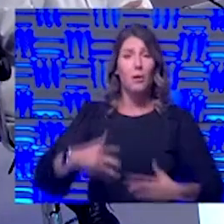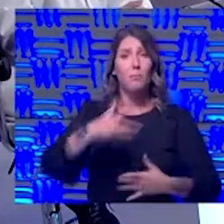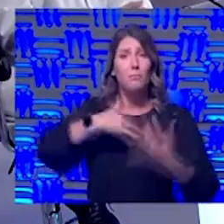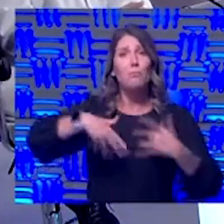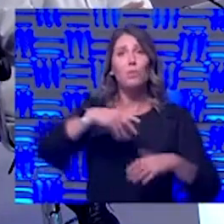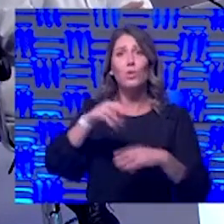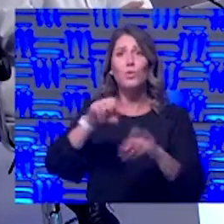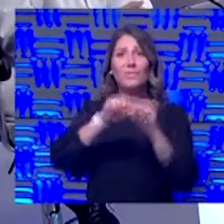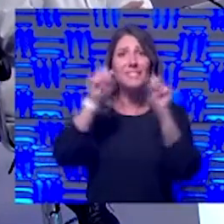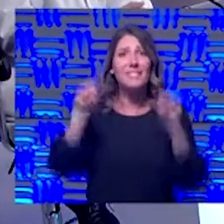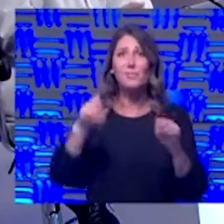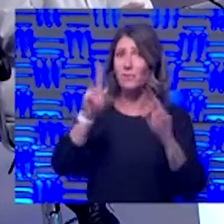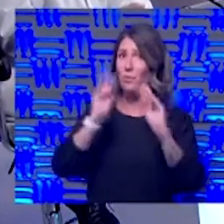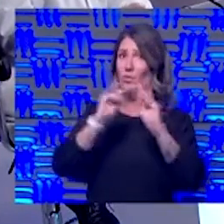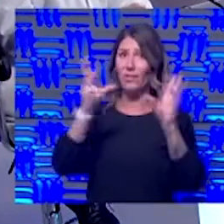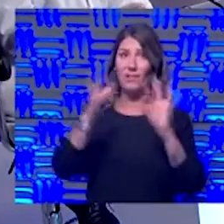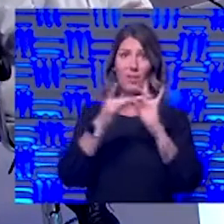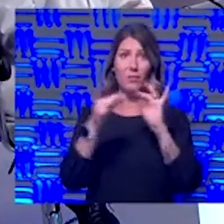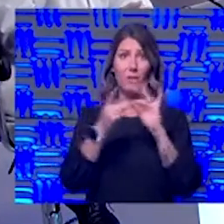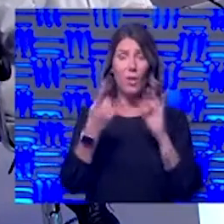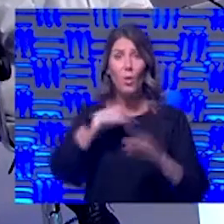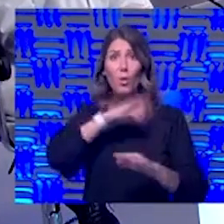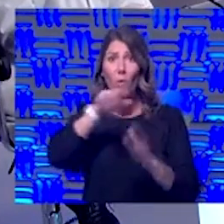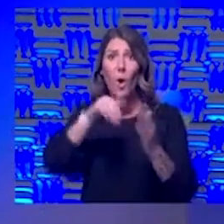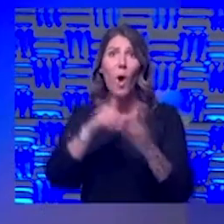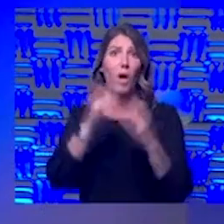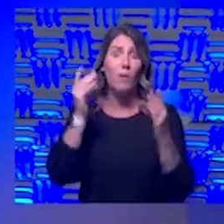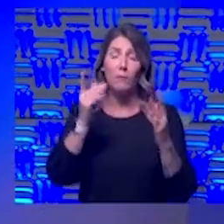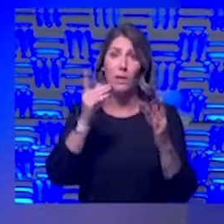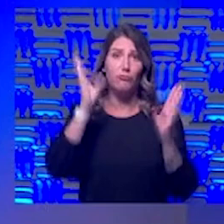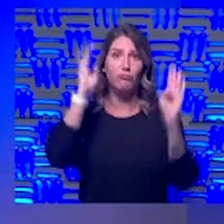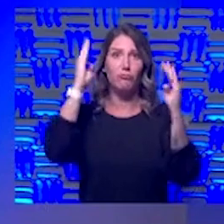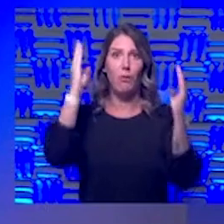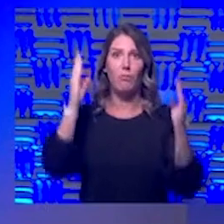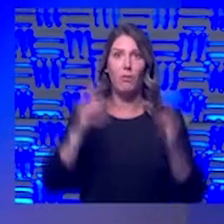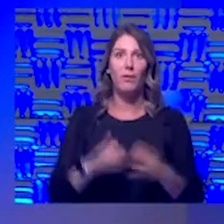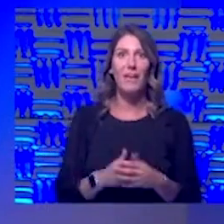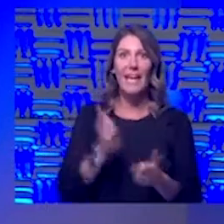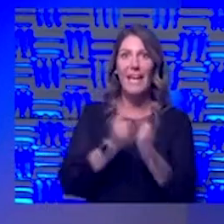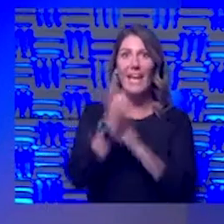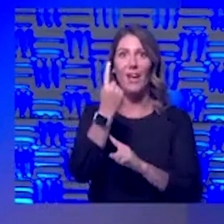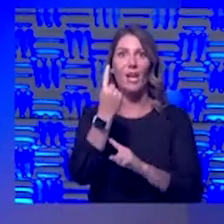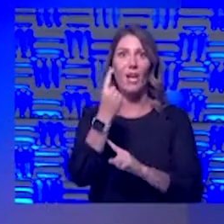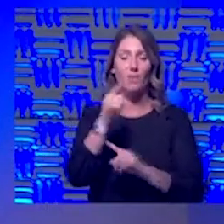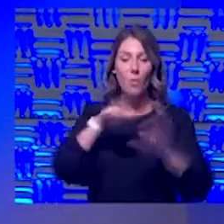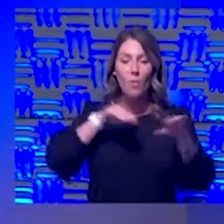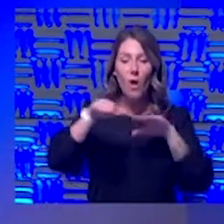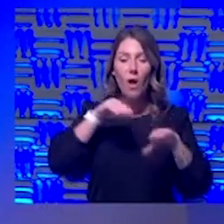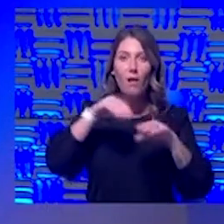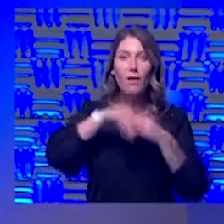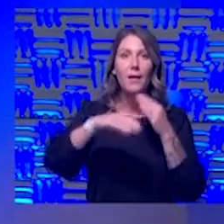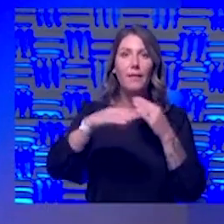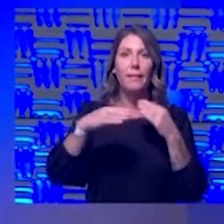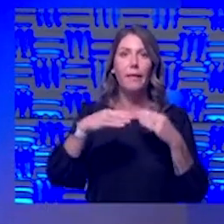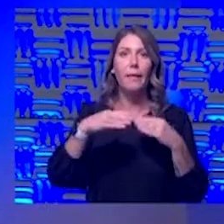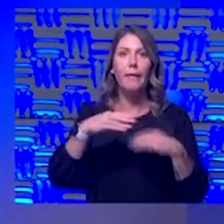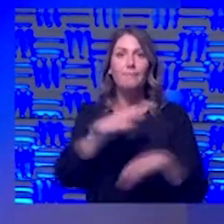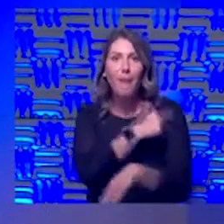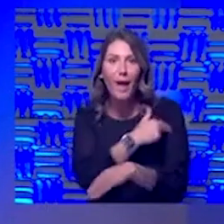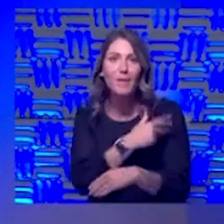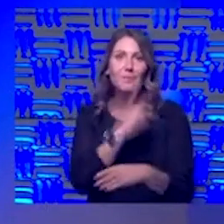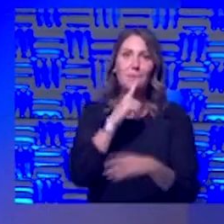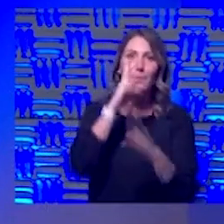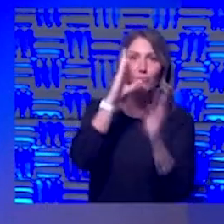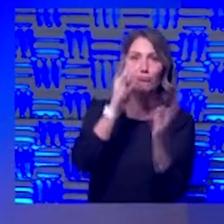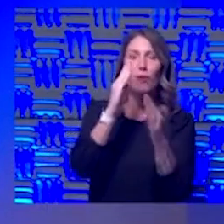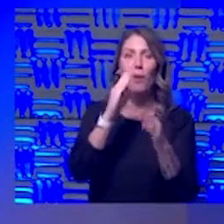out. All of us would be in trouble. Absolutely. Everybody walking around the hospital would be in trouble. You know, wearing the masks in the times